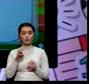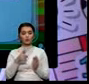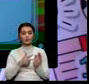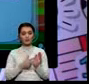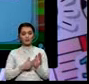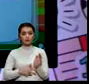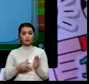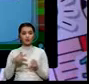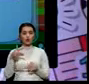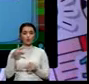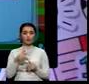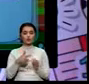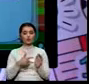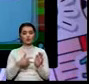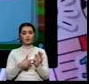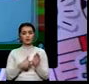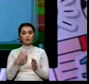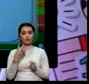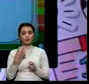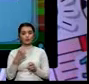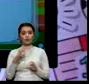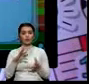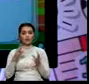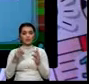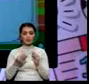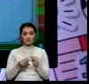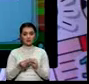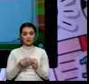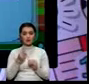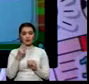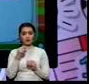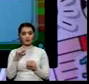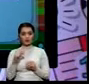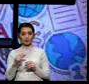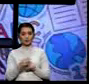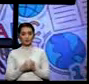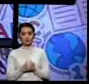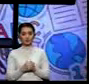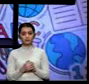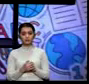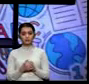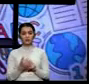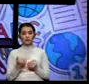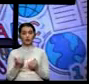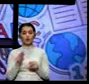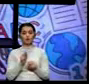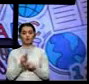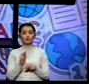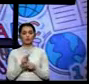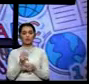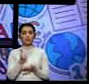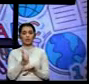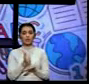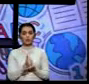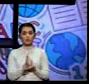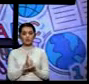26470 va 3704 sonlari yig'indisidan kichik. Hozir tushuntirganlarim